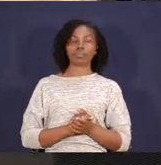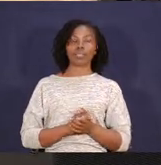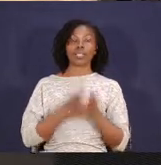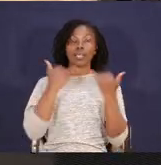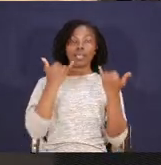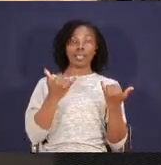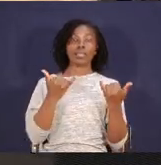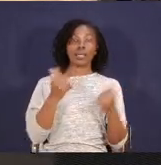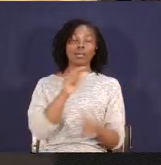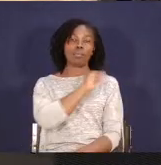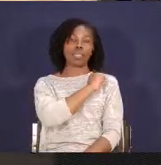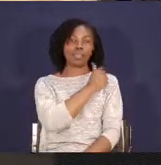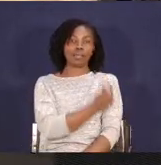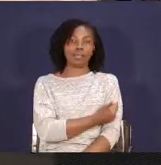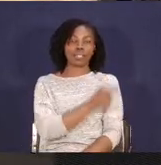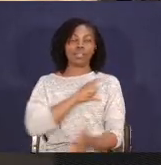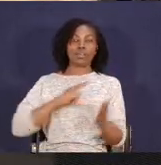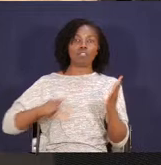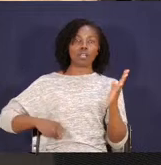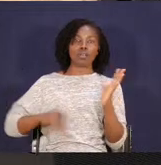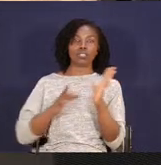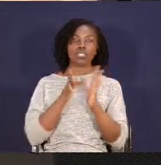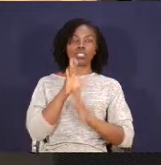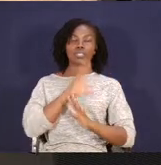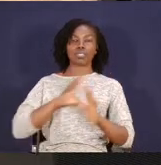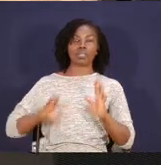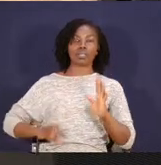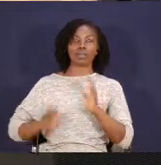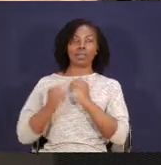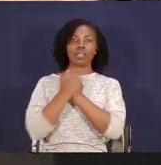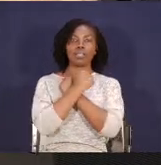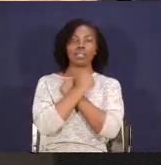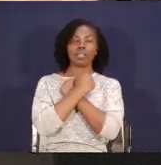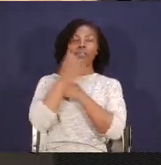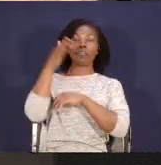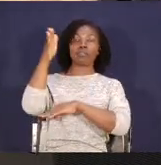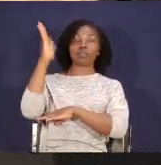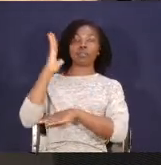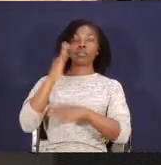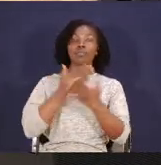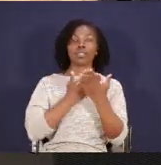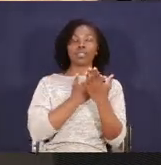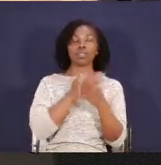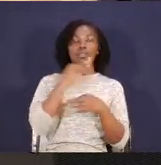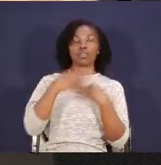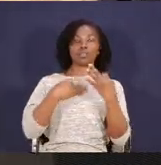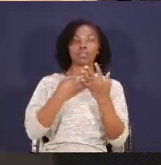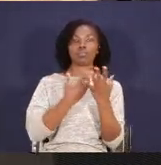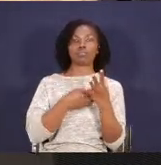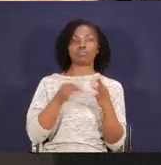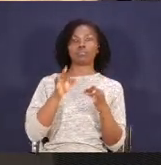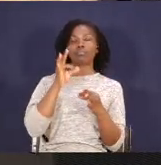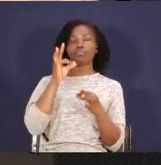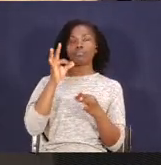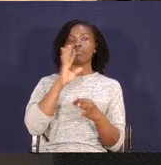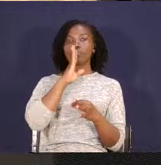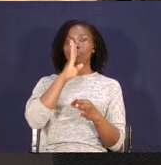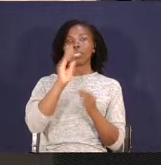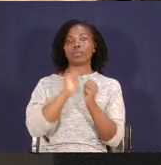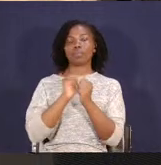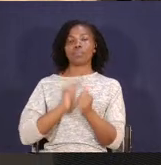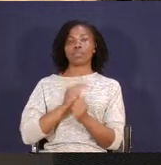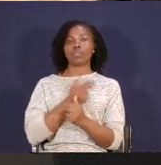And now may the grace of our Lord Jesus Christ and the love of God and the fellowship of the Holy Spirit be with us now